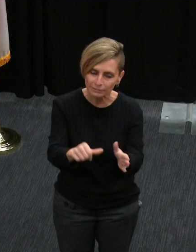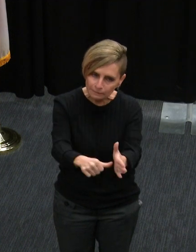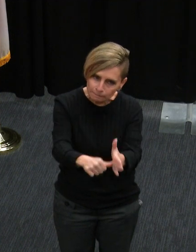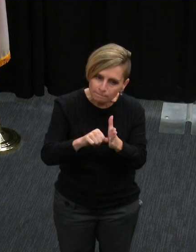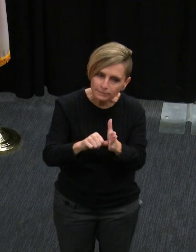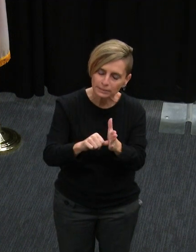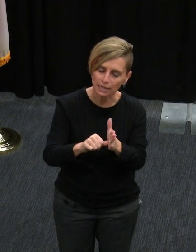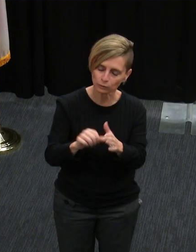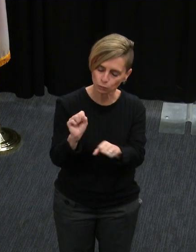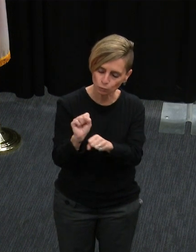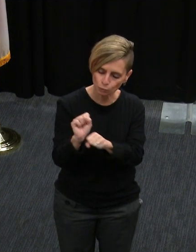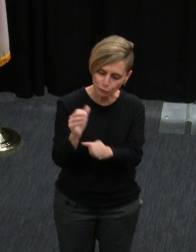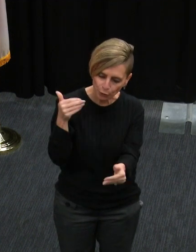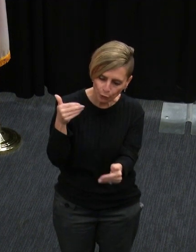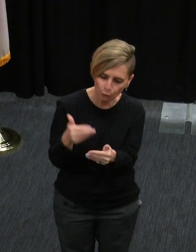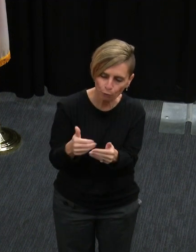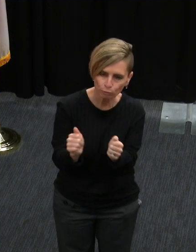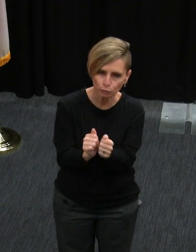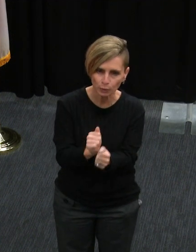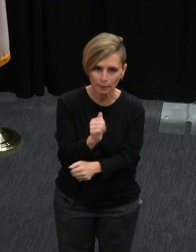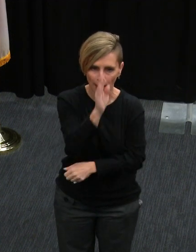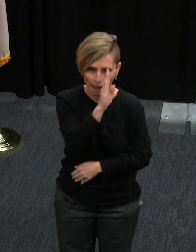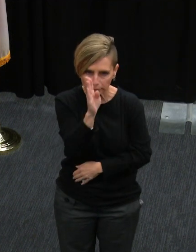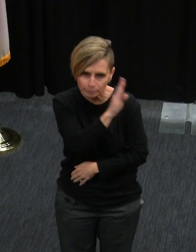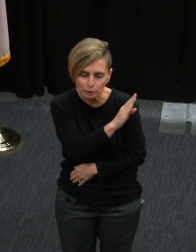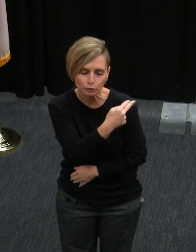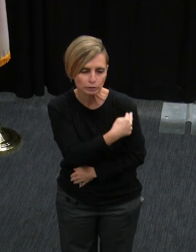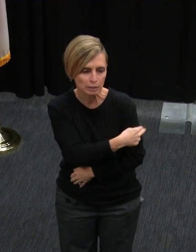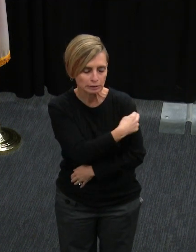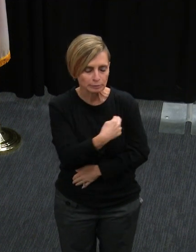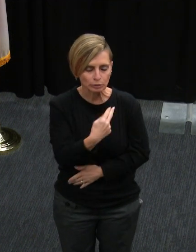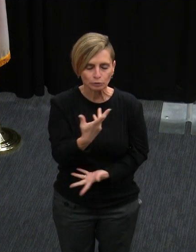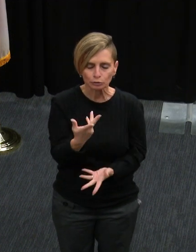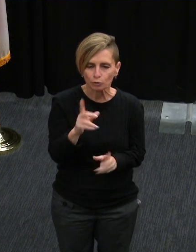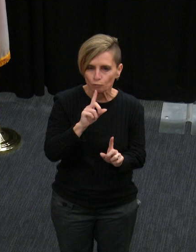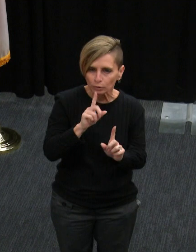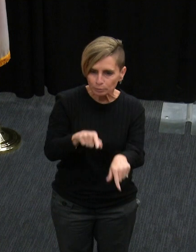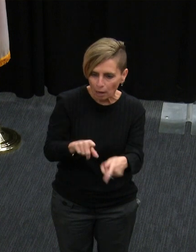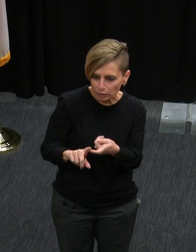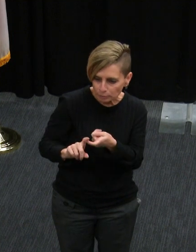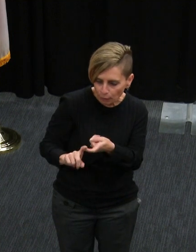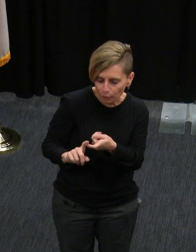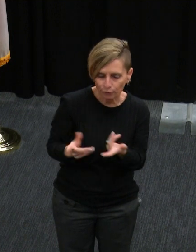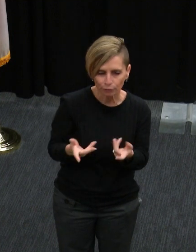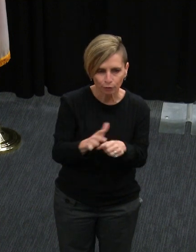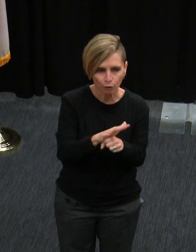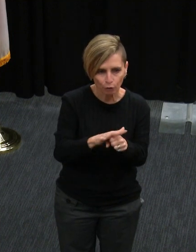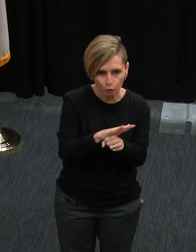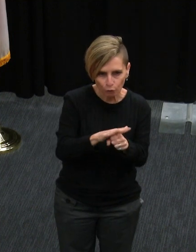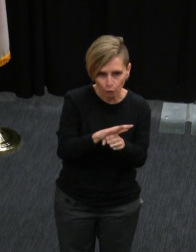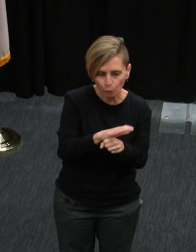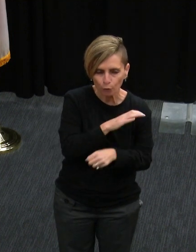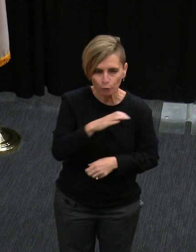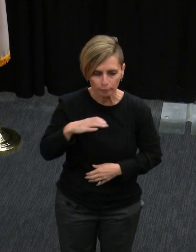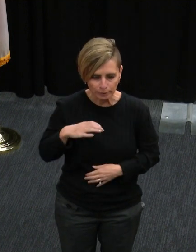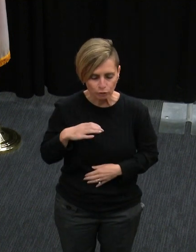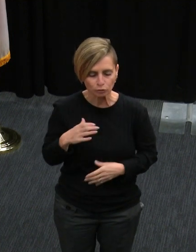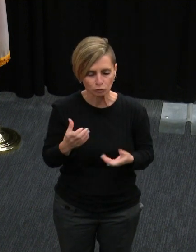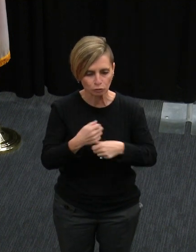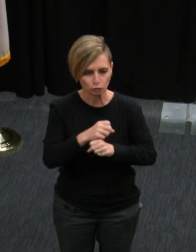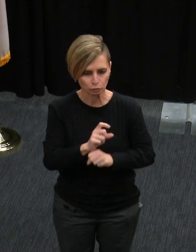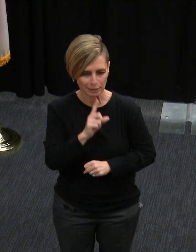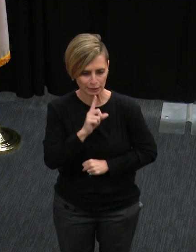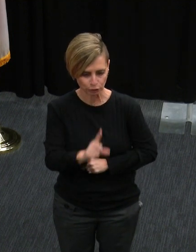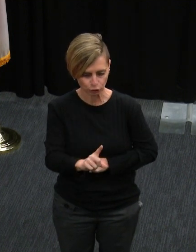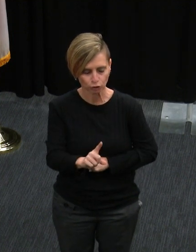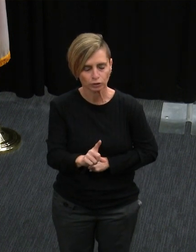the hospitals, medical providers, public safety, response partners, local officials to make sure we push vaccine into